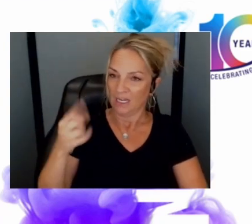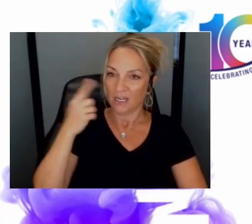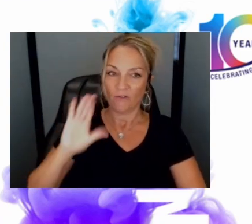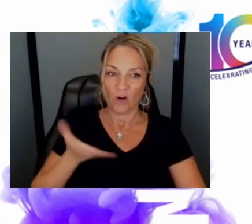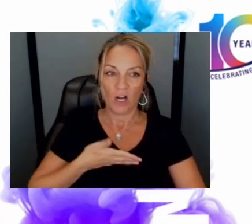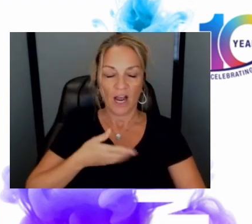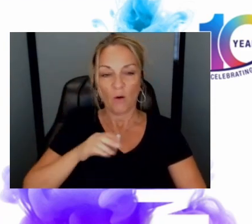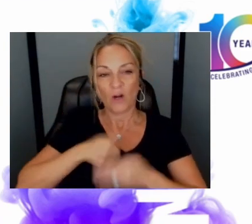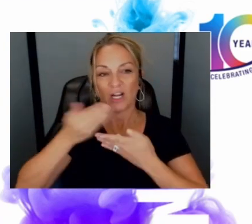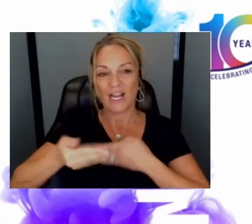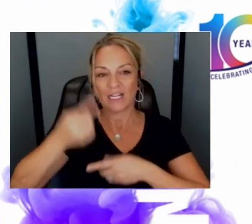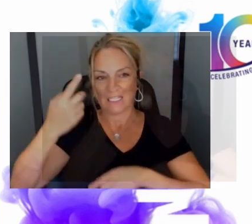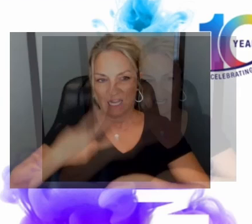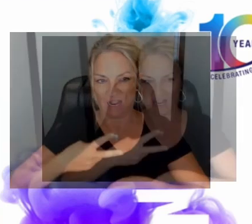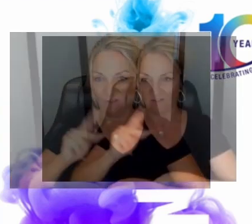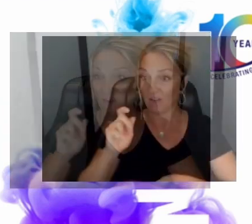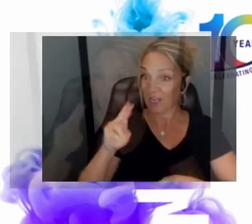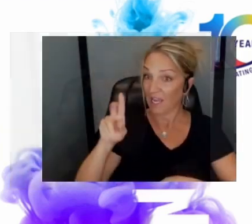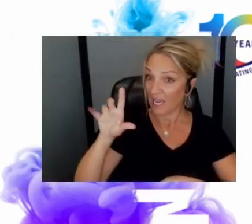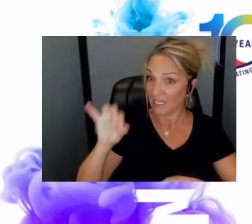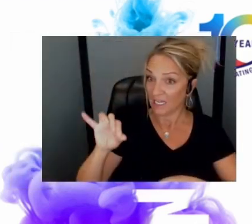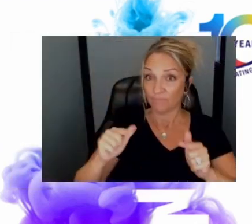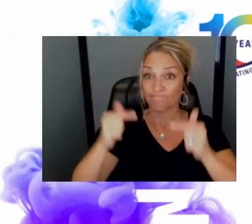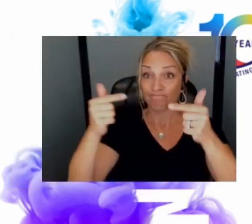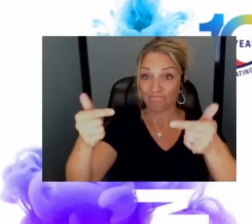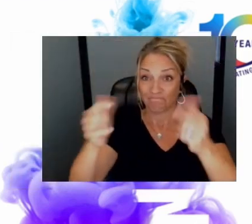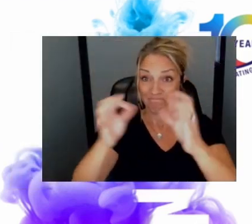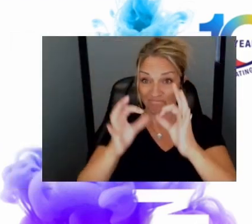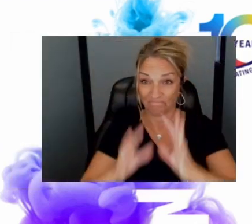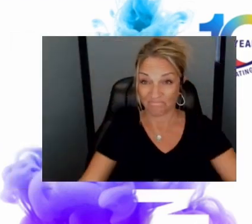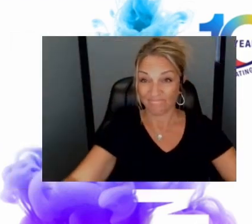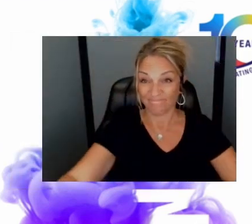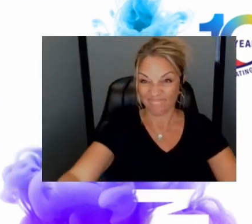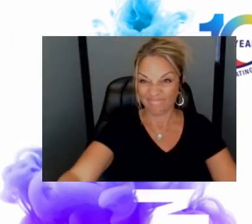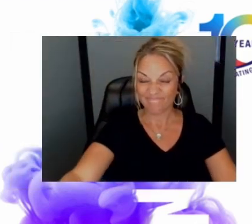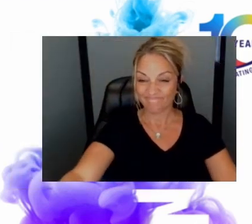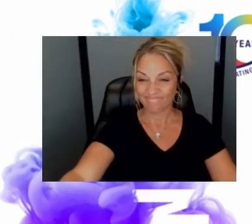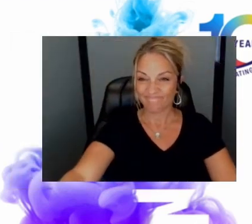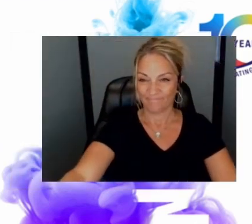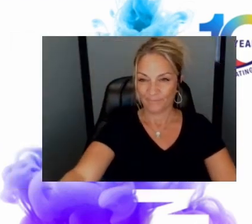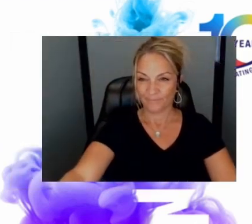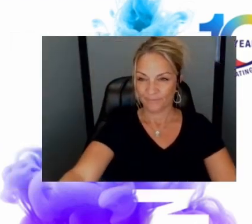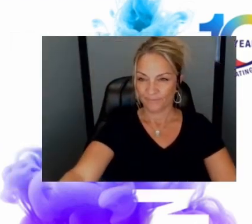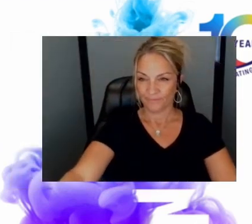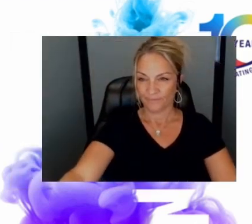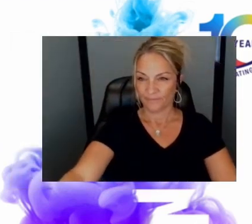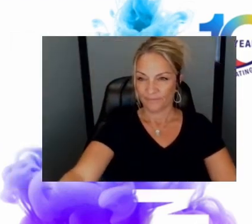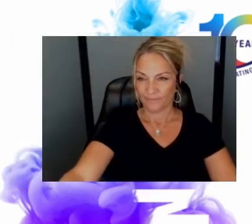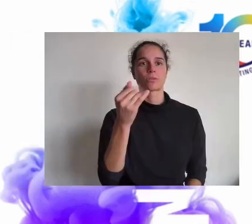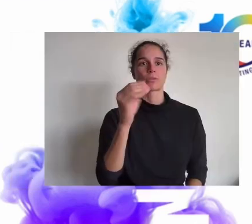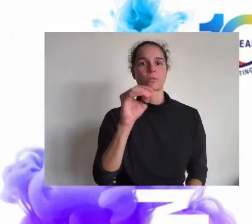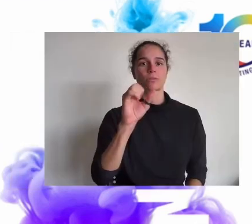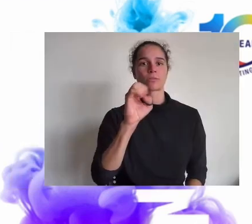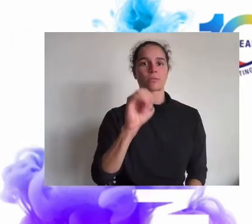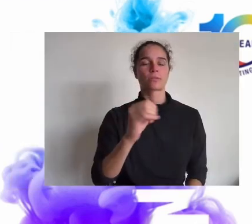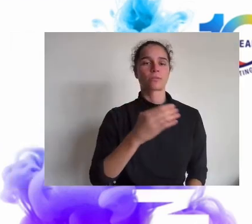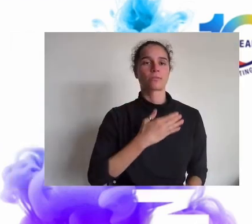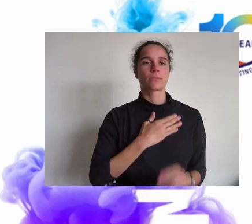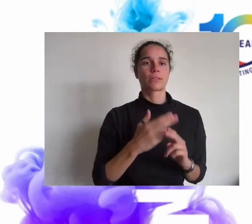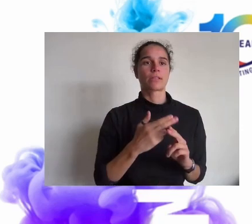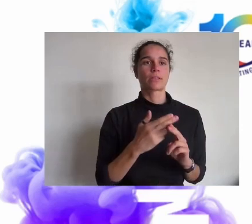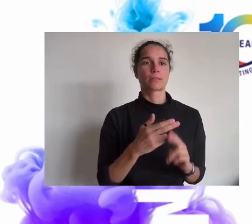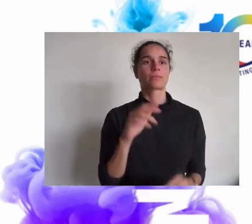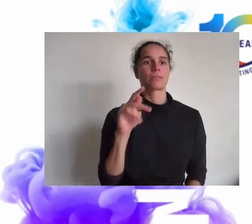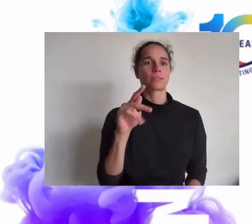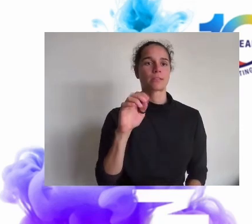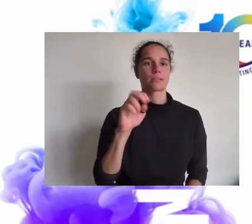Kennedy. Thank you so much, Jose. My name is Kennedy Ehiwe. Everyone, I use the he, him